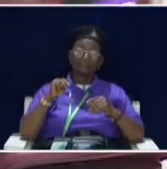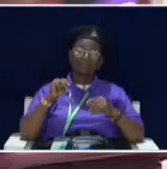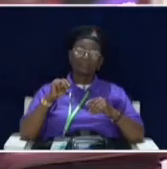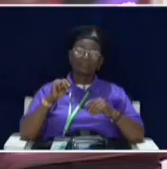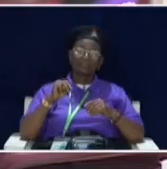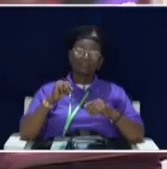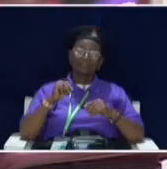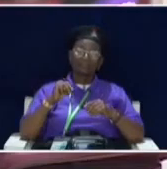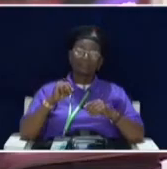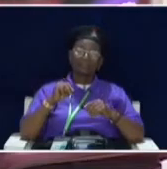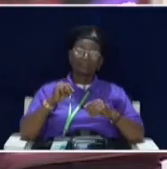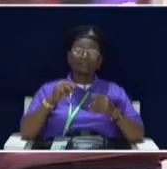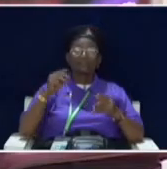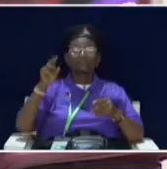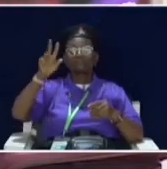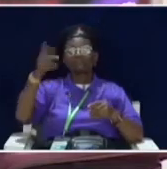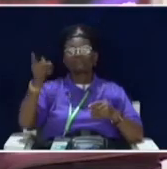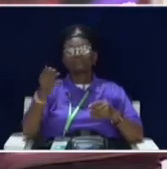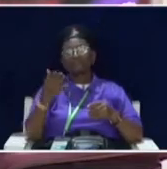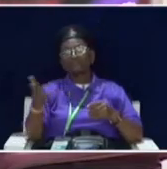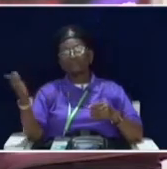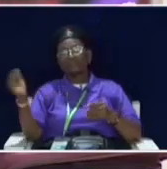that happened,